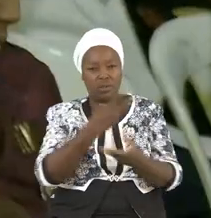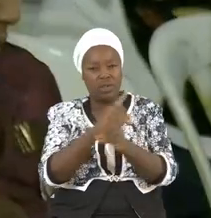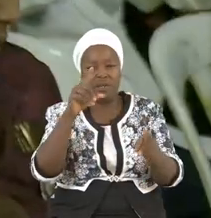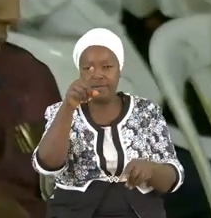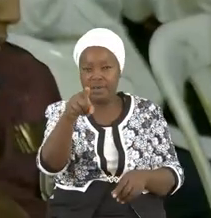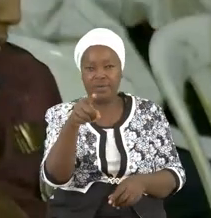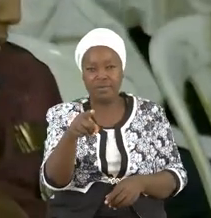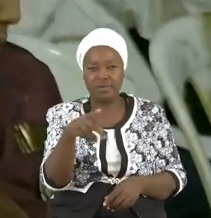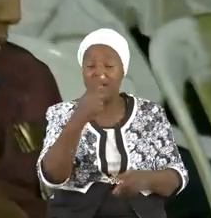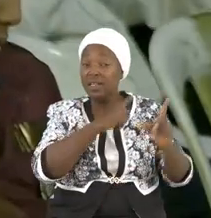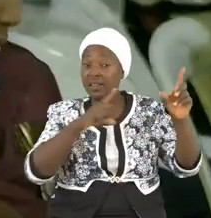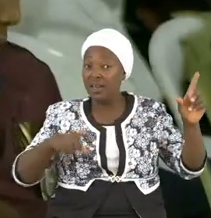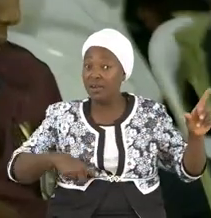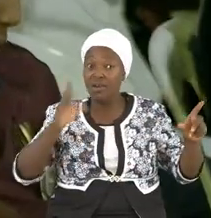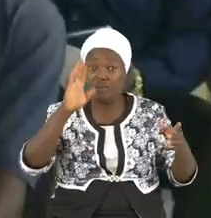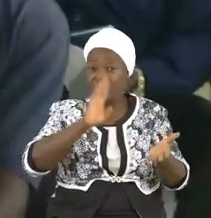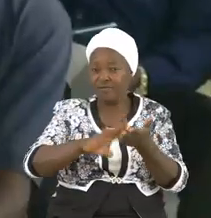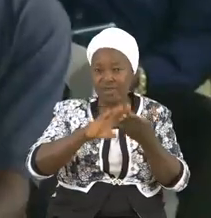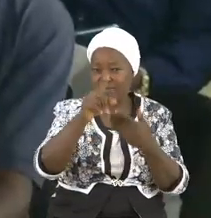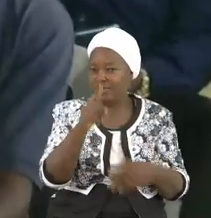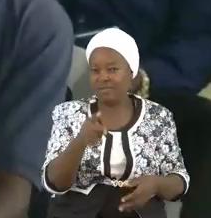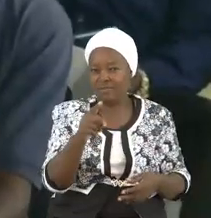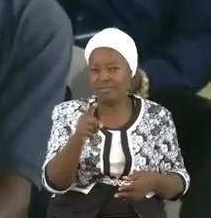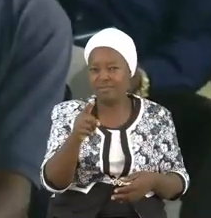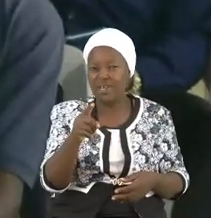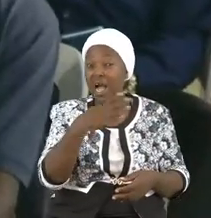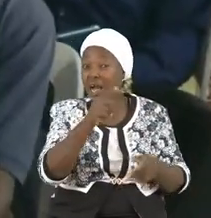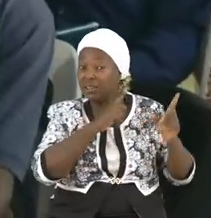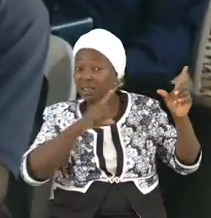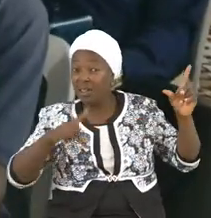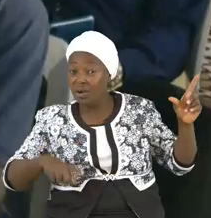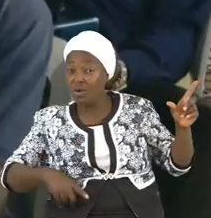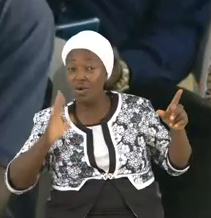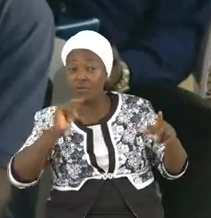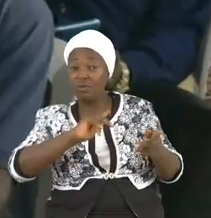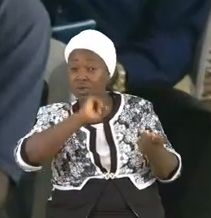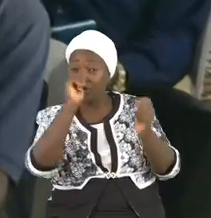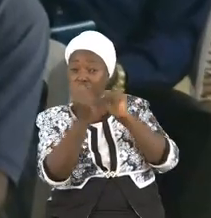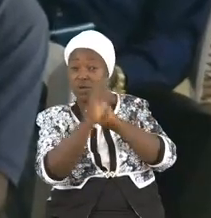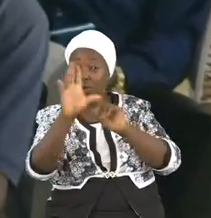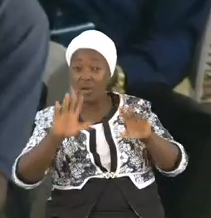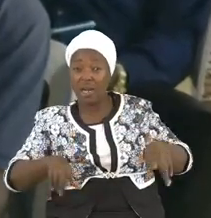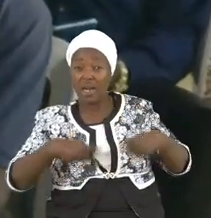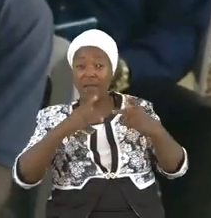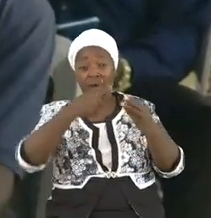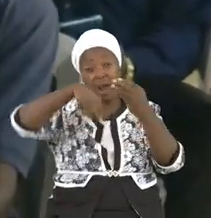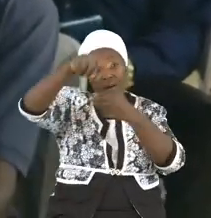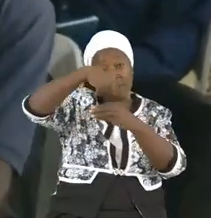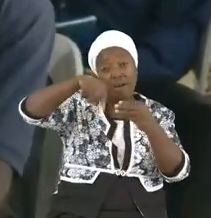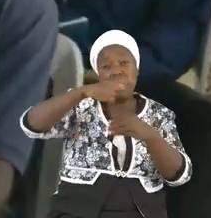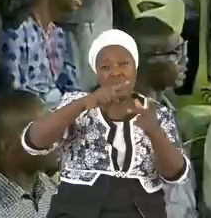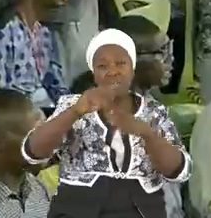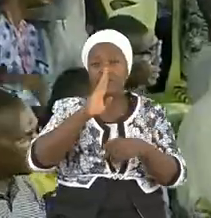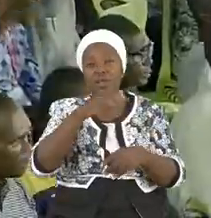The Lord will forgive you. Amen. And the Lord will turn your life around. It will be a new life in